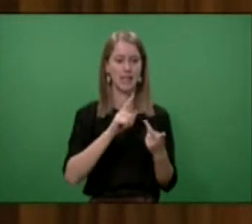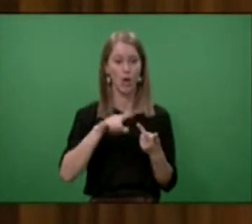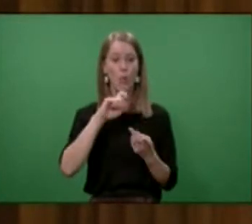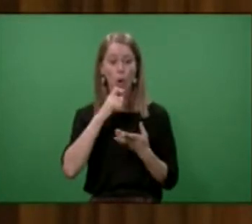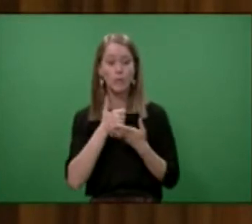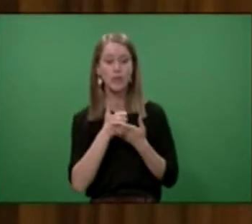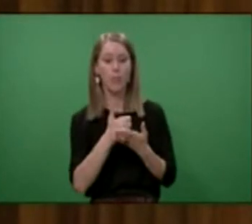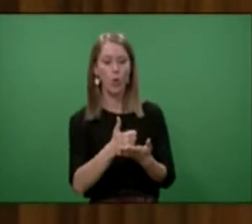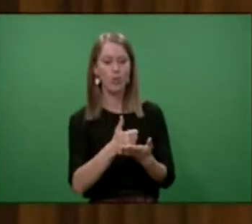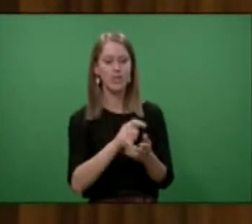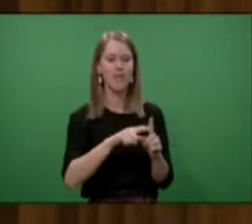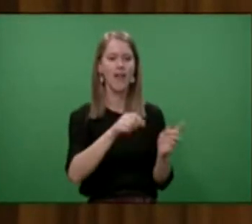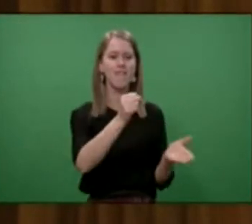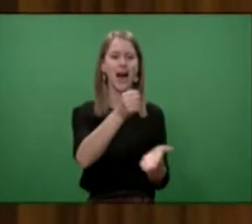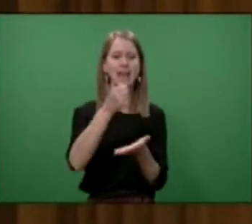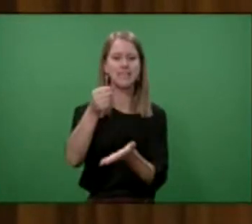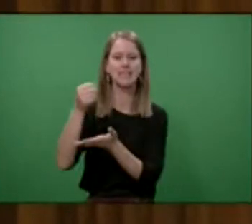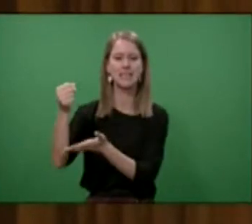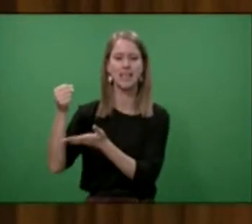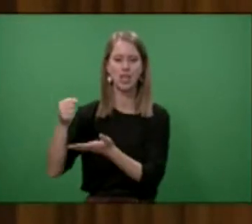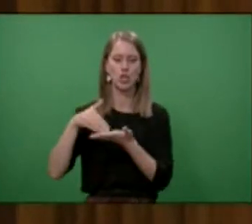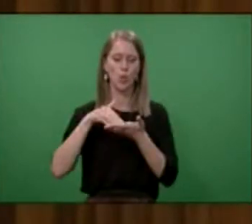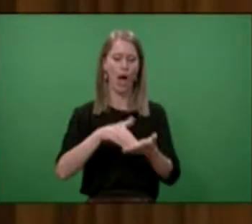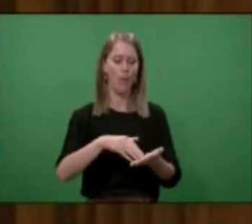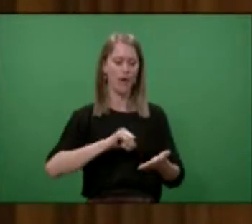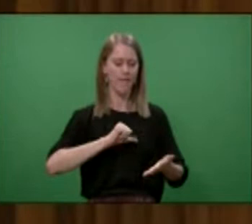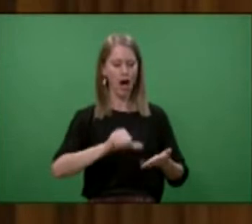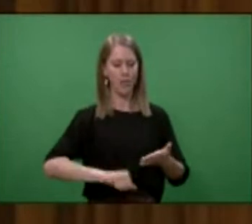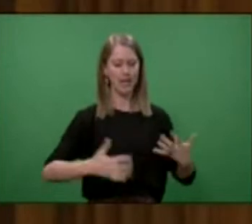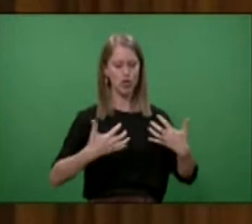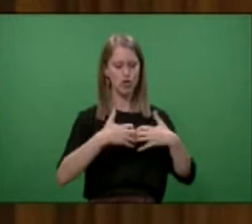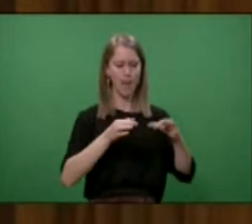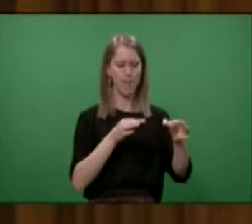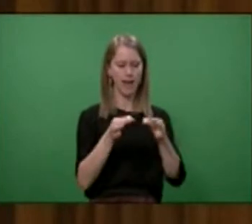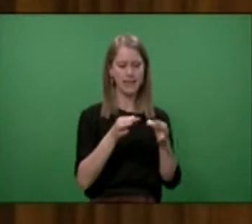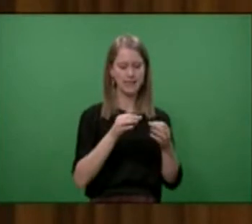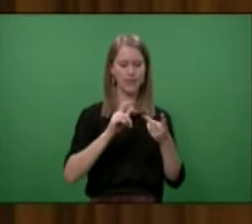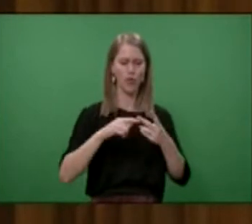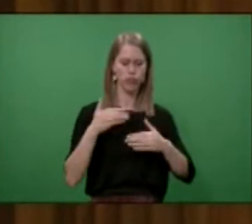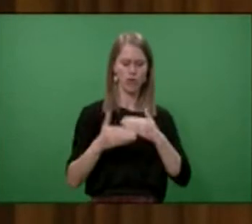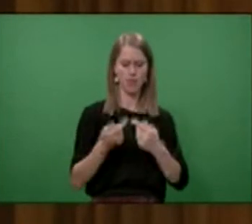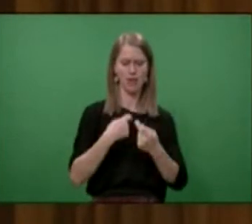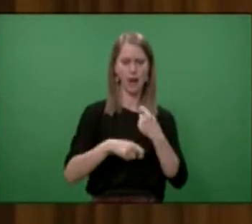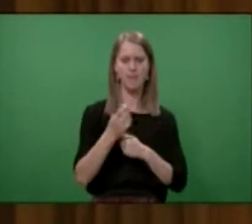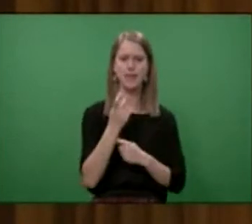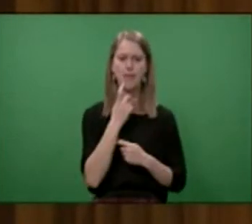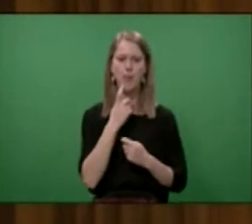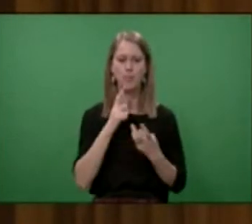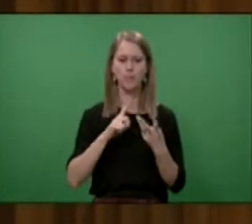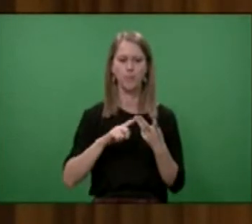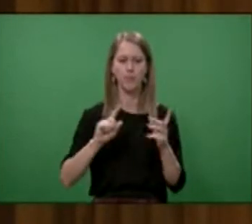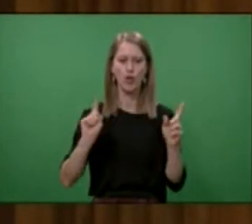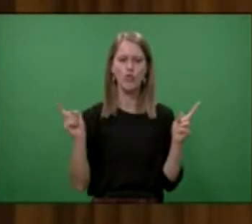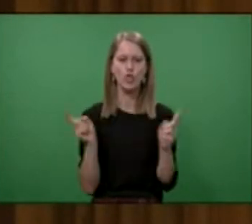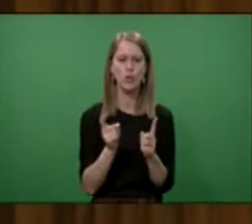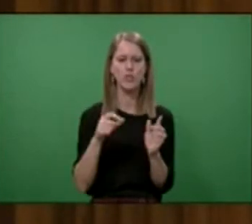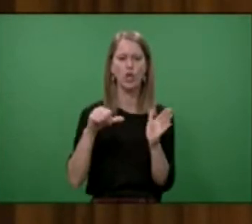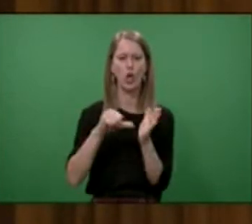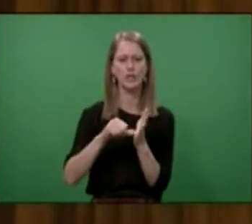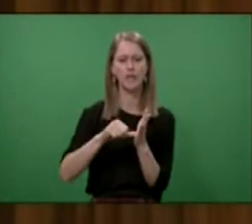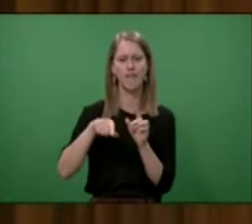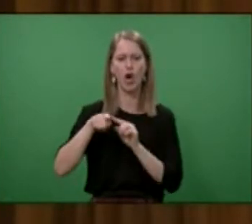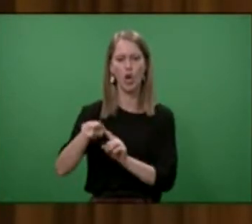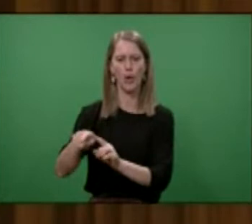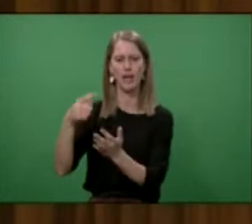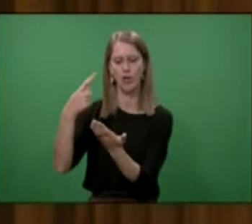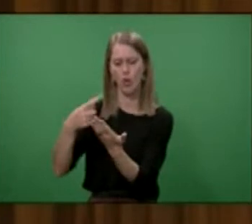support farmers to use integrated farm plans to simplify processes, reduce compliance costs,